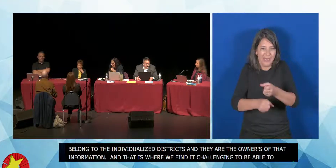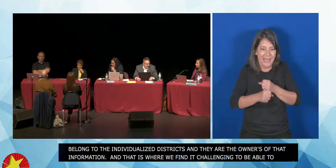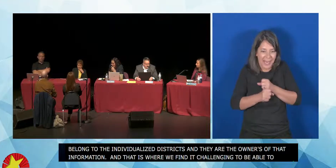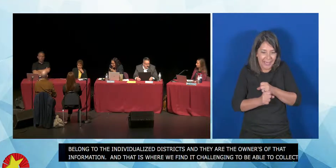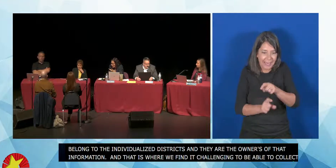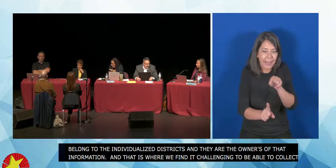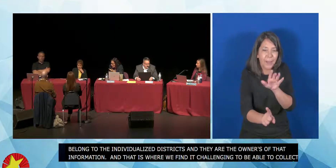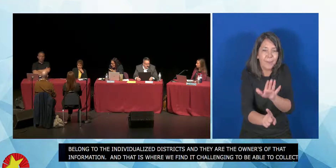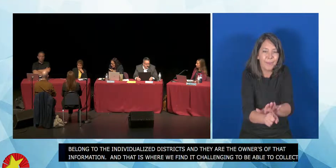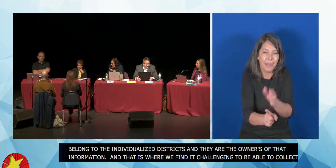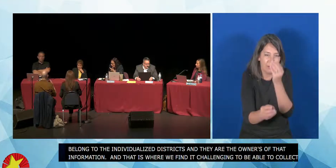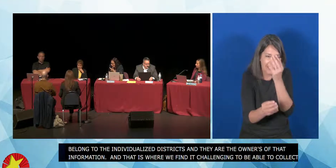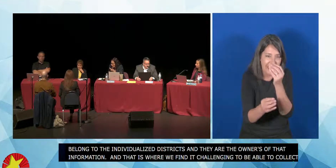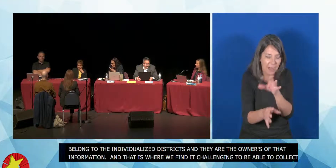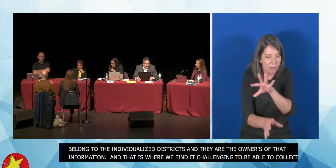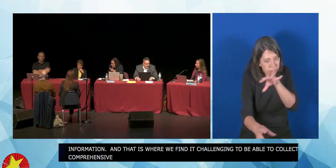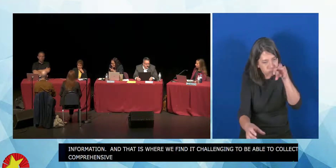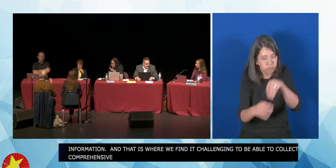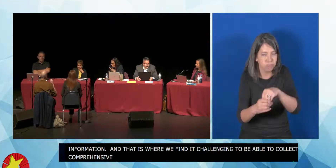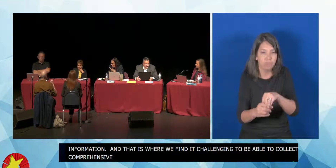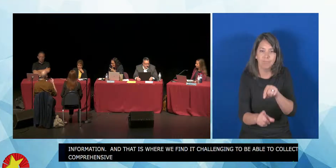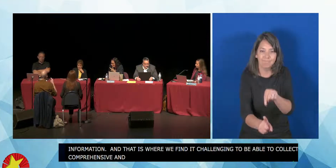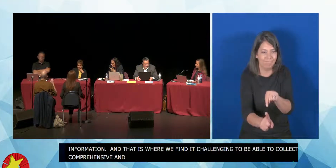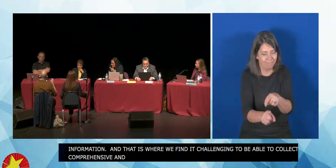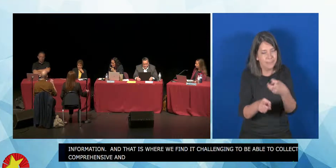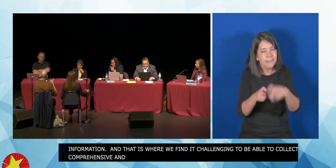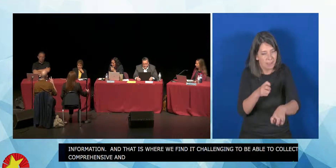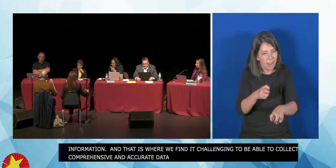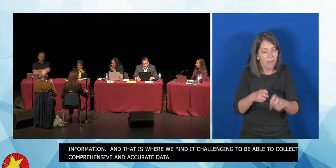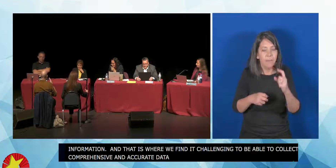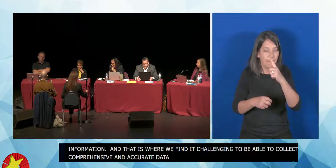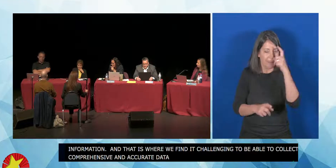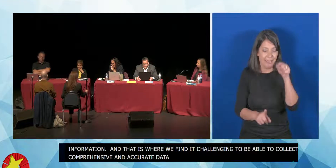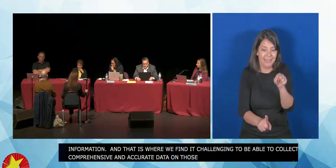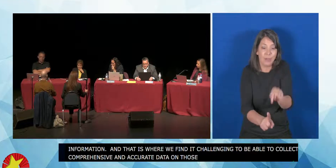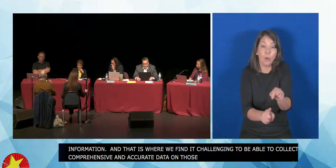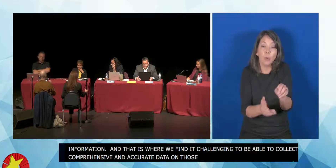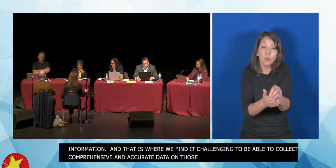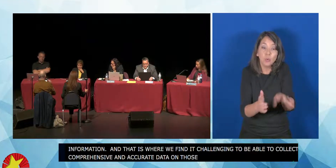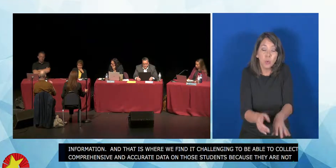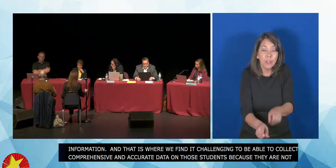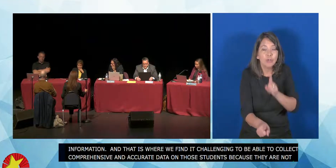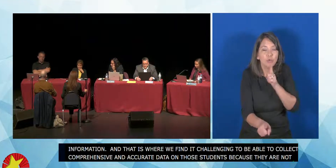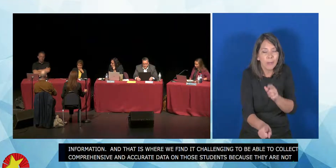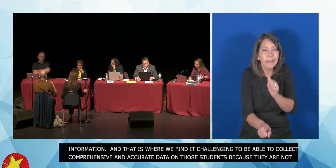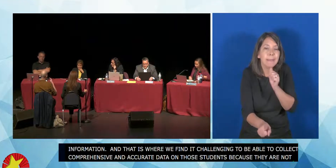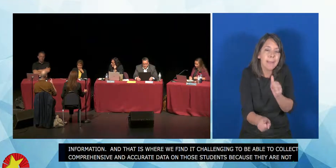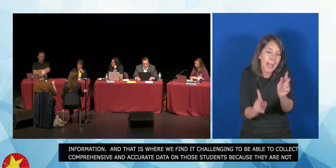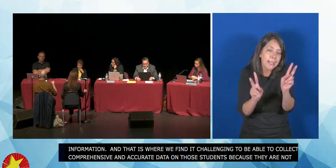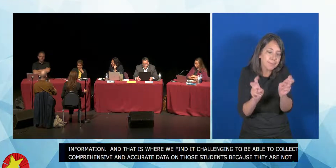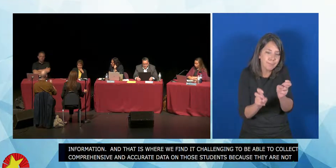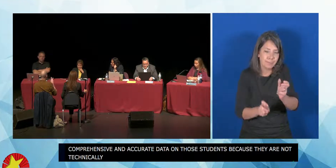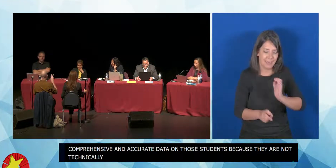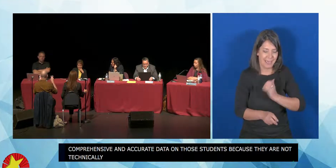comprehensive and accurate data on those students because they are not technically considered ours.